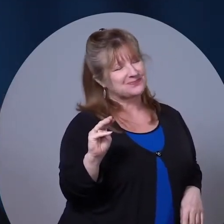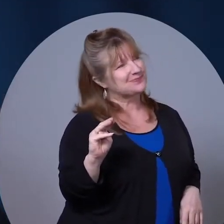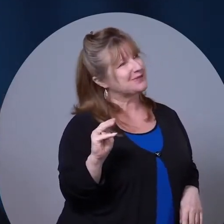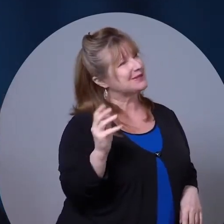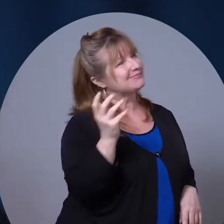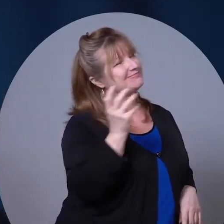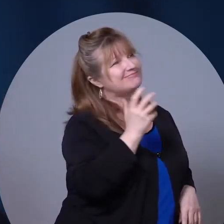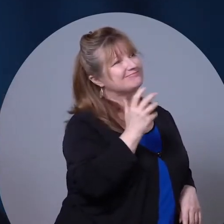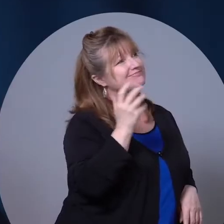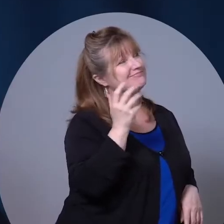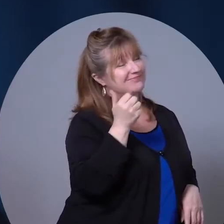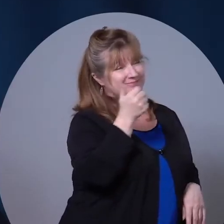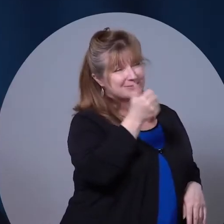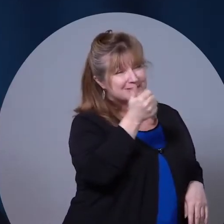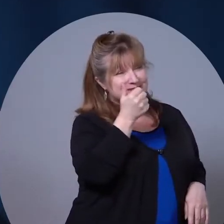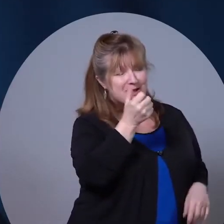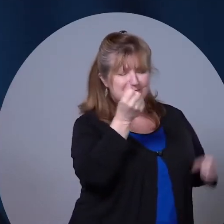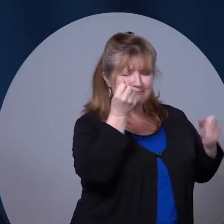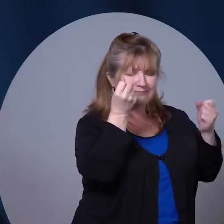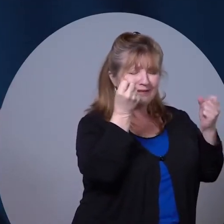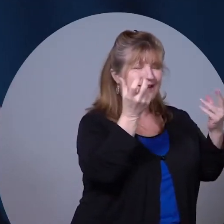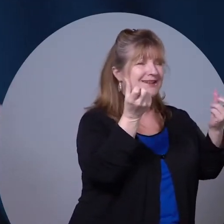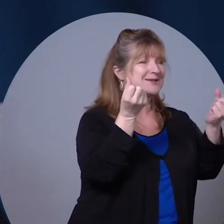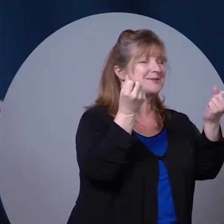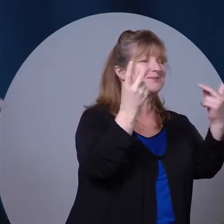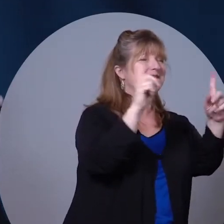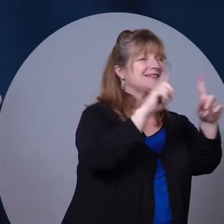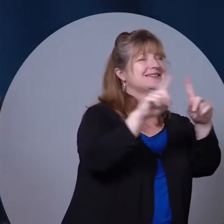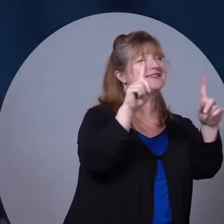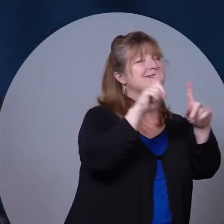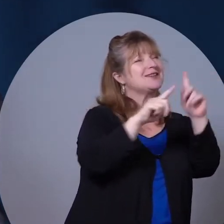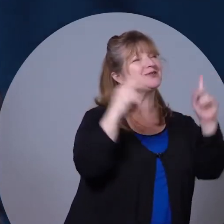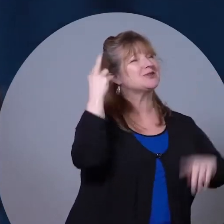100 ways to beat the